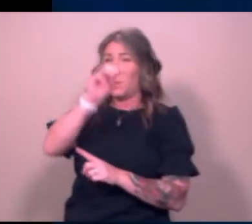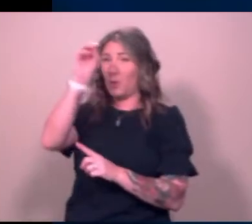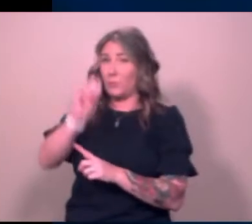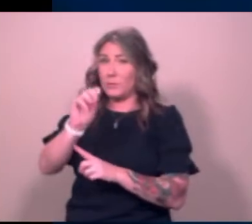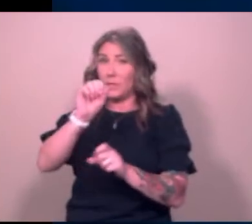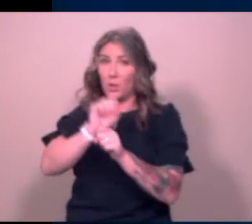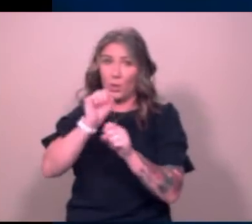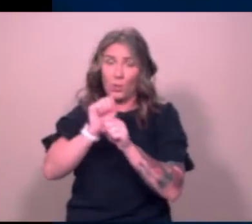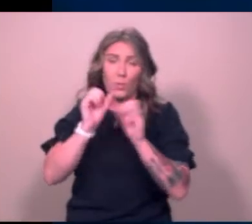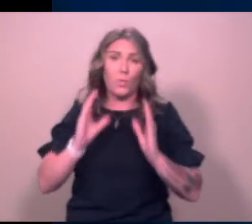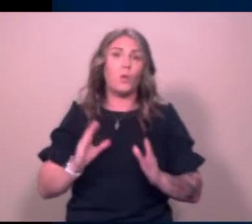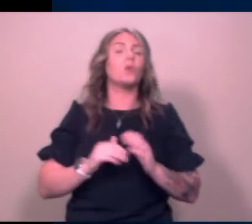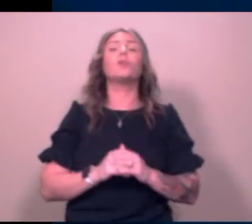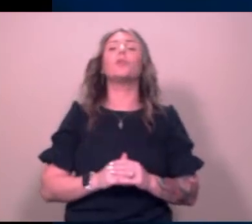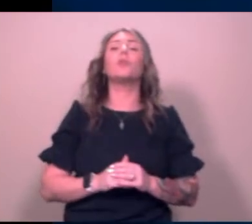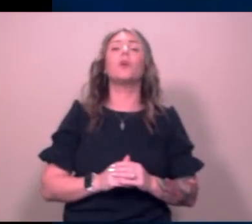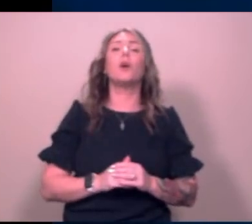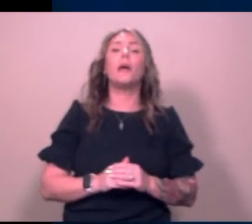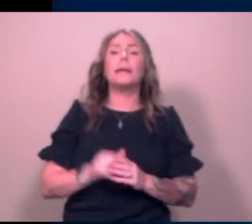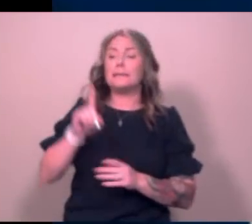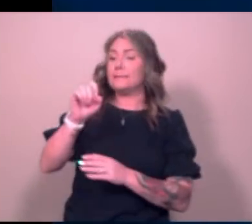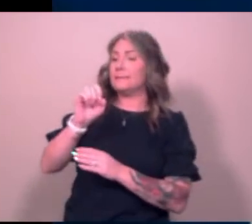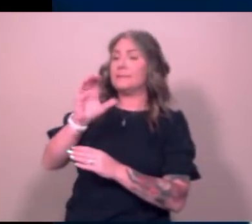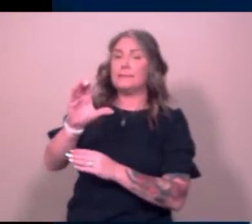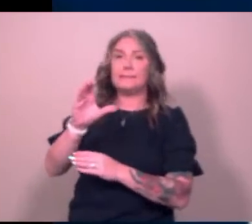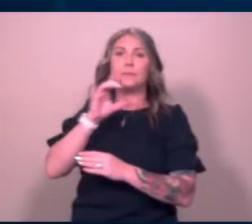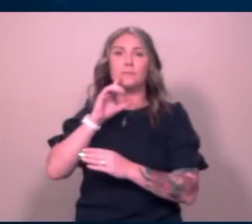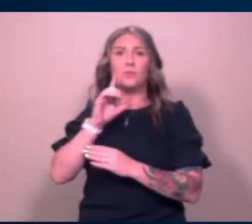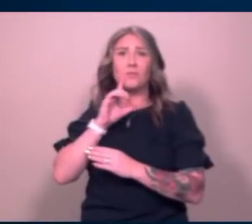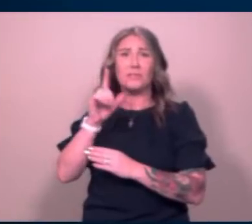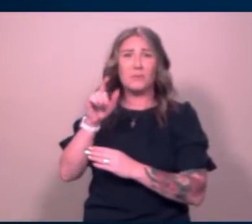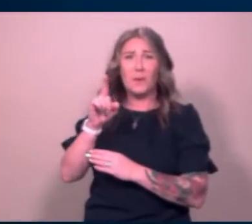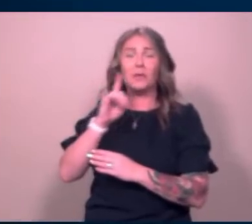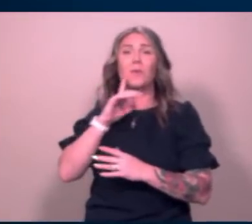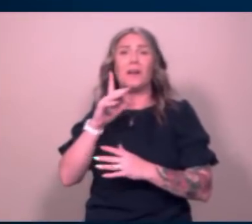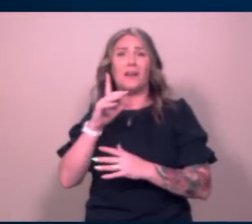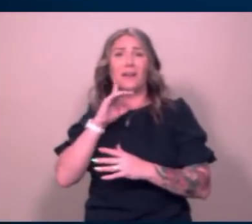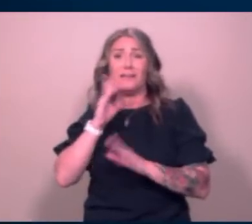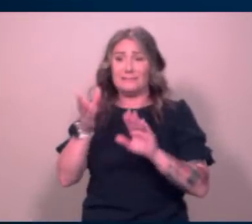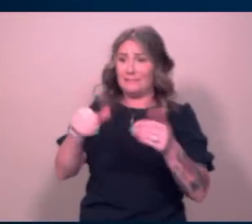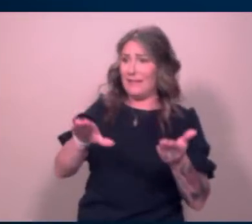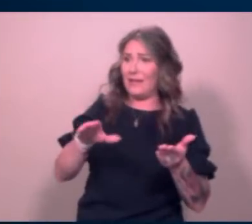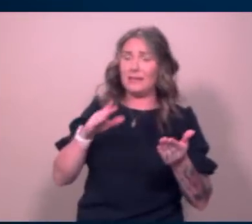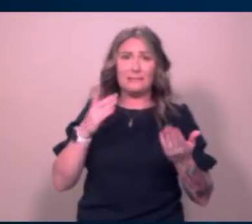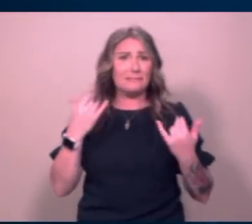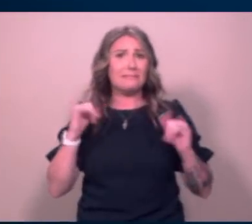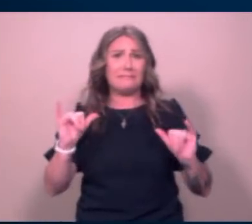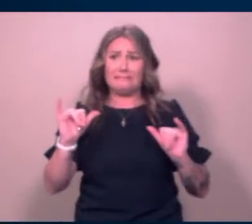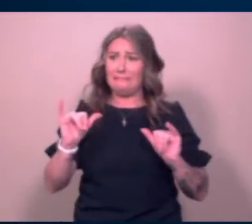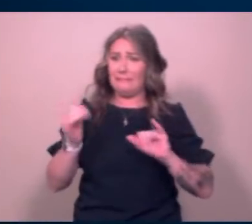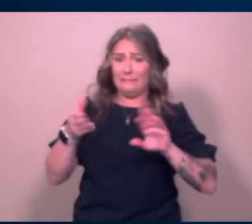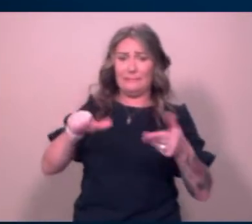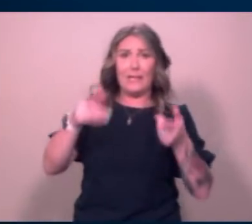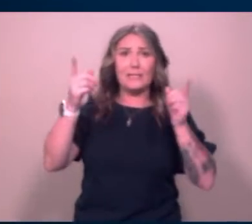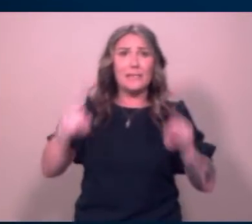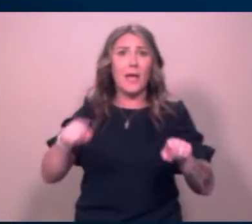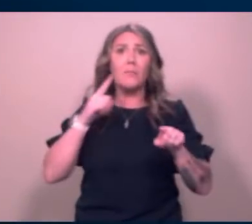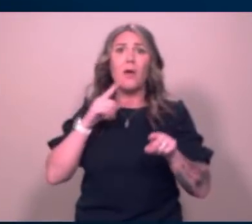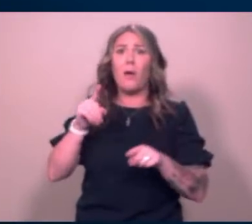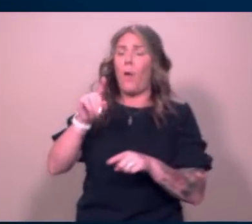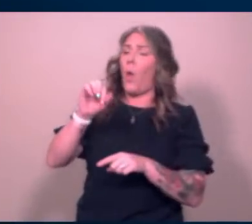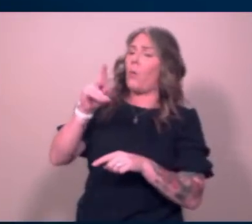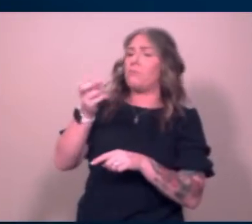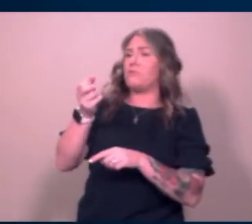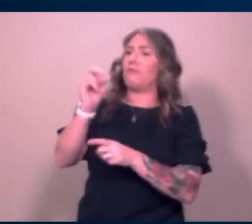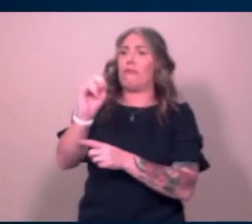December, we had 21 COVID related deaths. Yeah, again, man, the deaths are still here. Those people who want to think that Omicron is, oh my